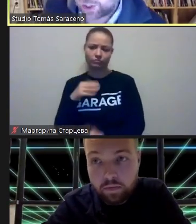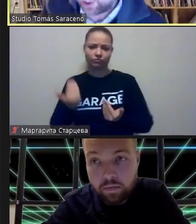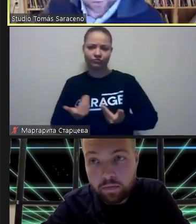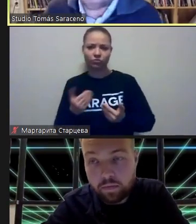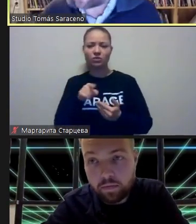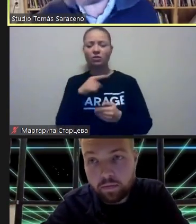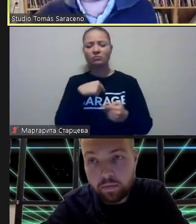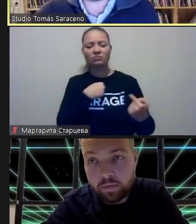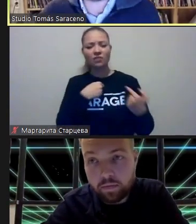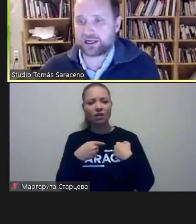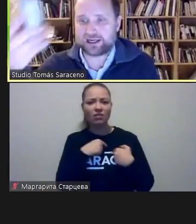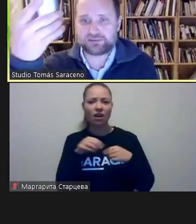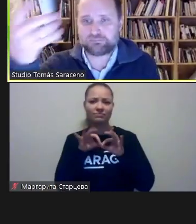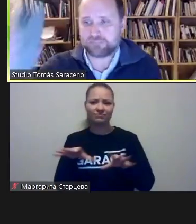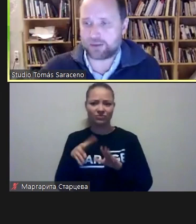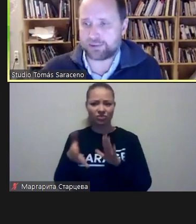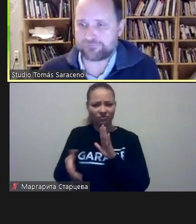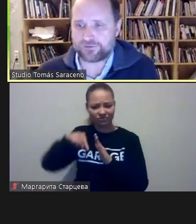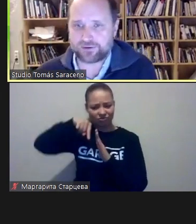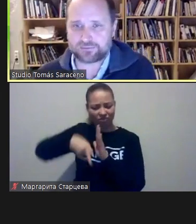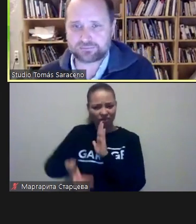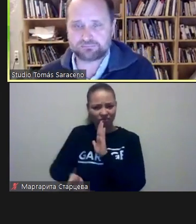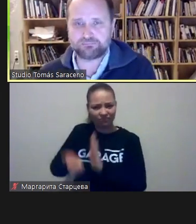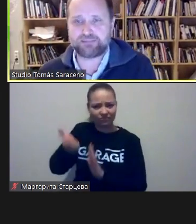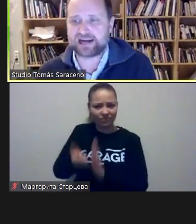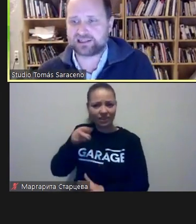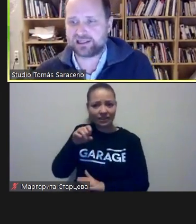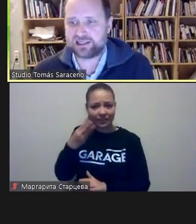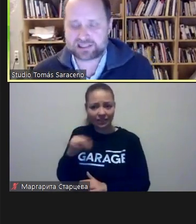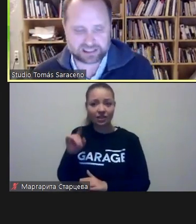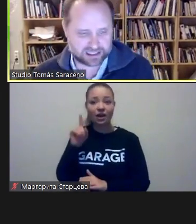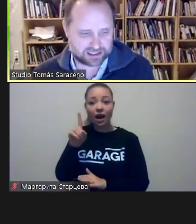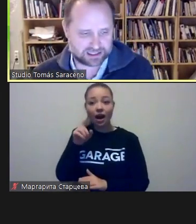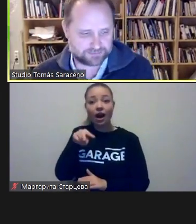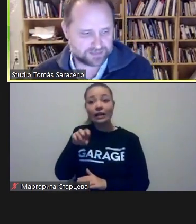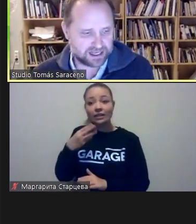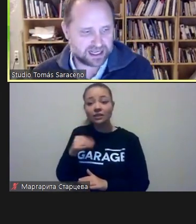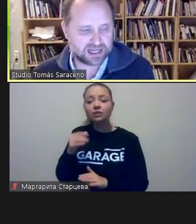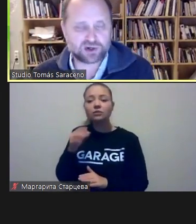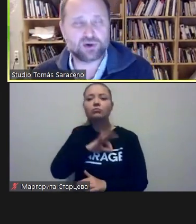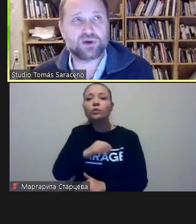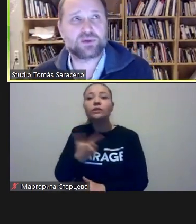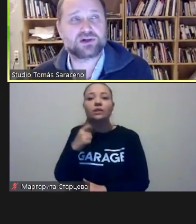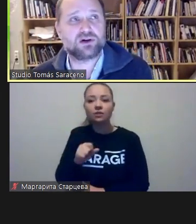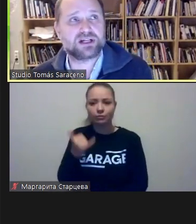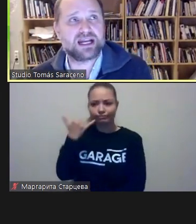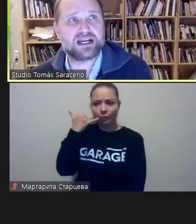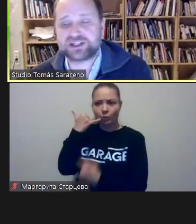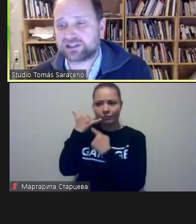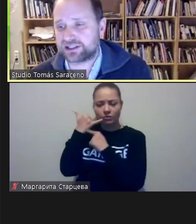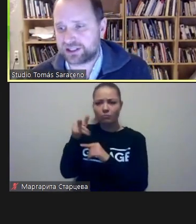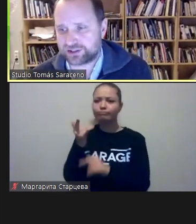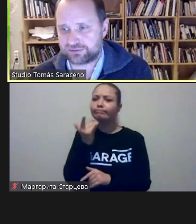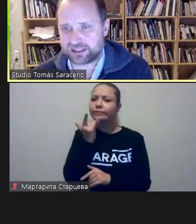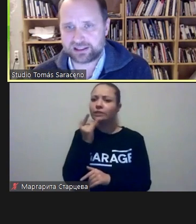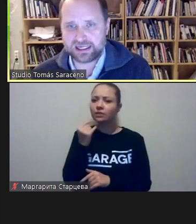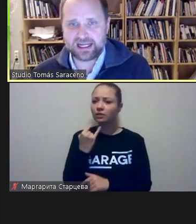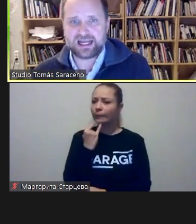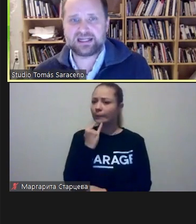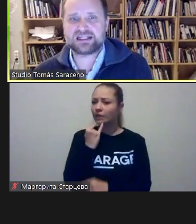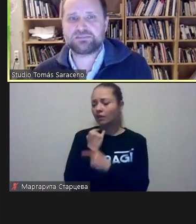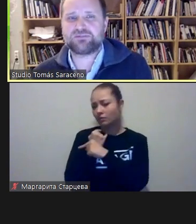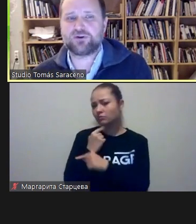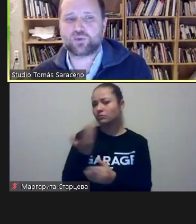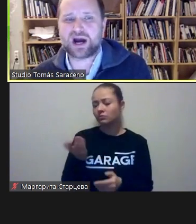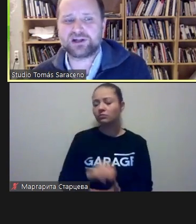to power our mobile phone, batteries, and all what we call the energy transition, right?